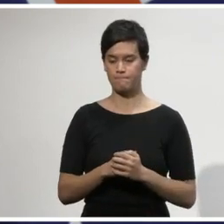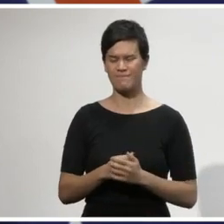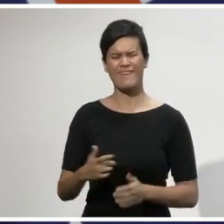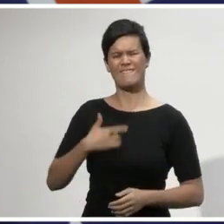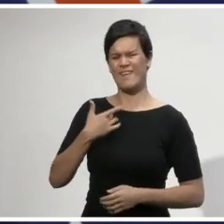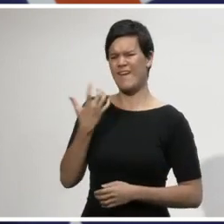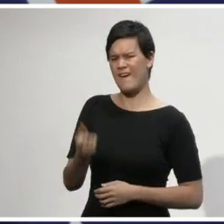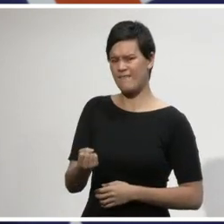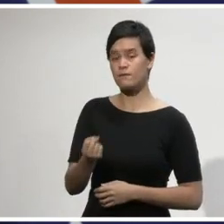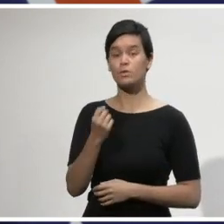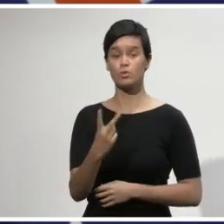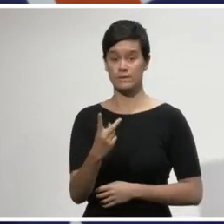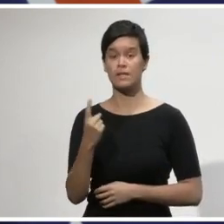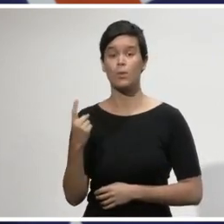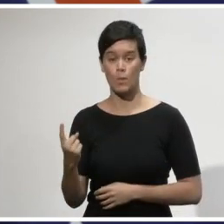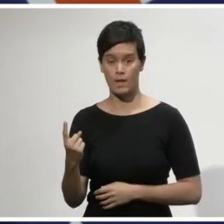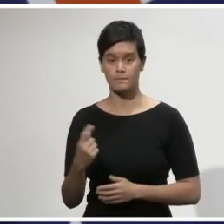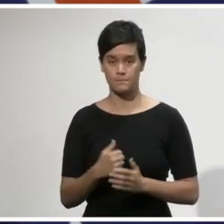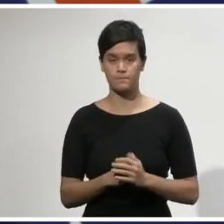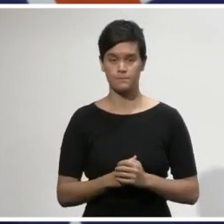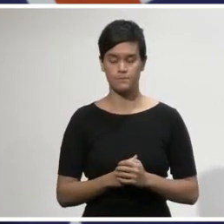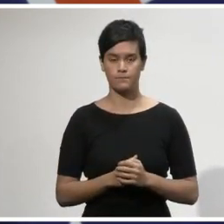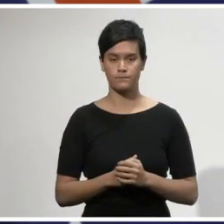and 21 new probable cases.